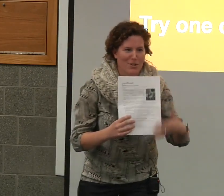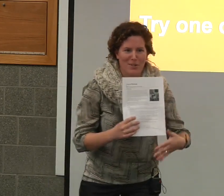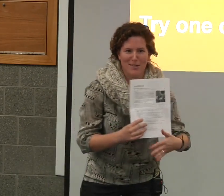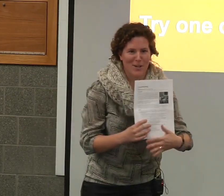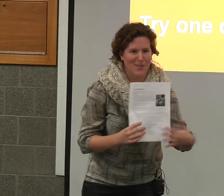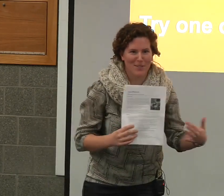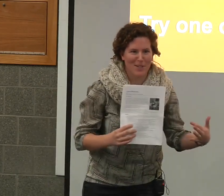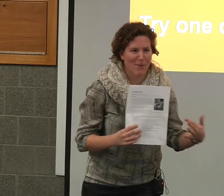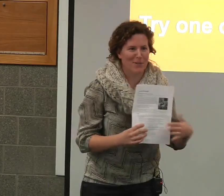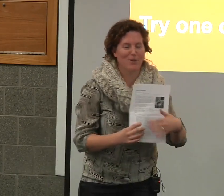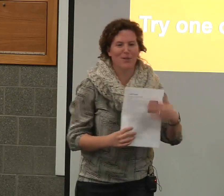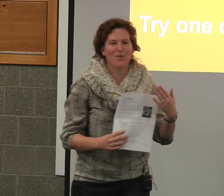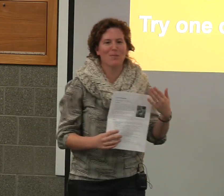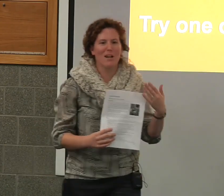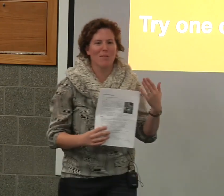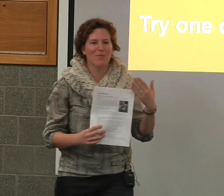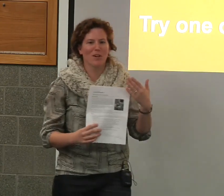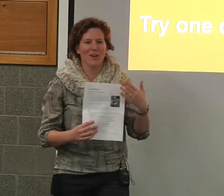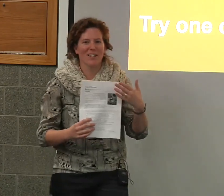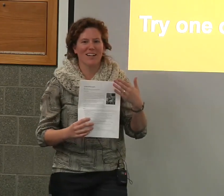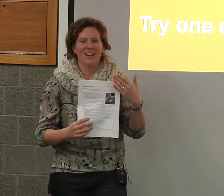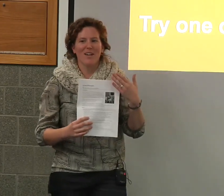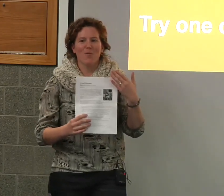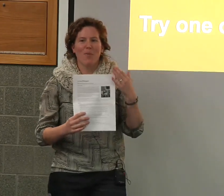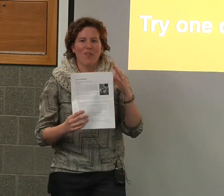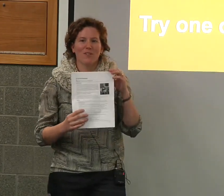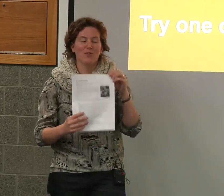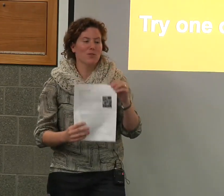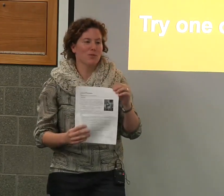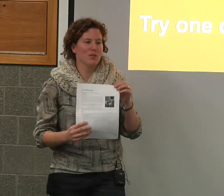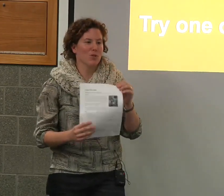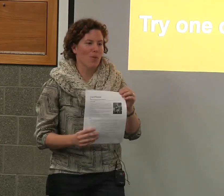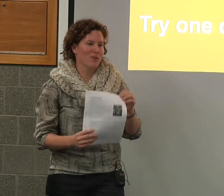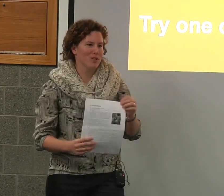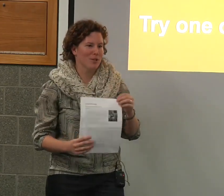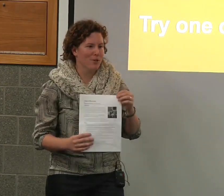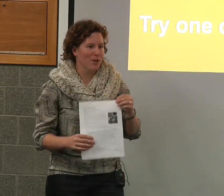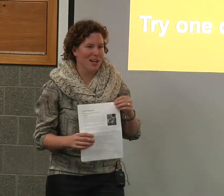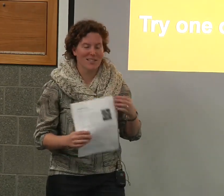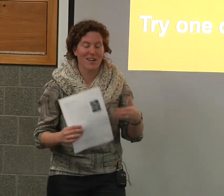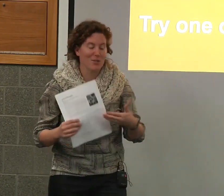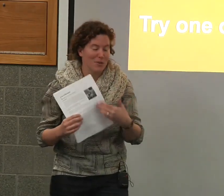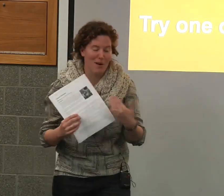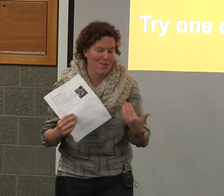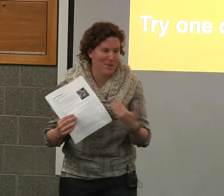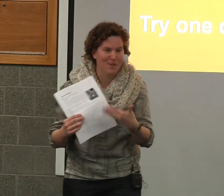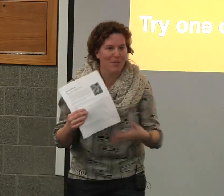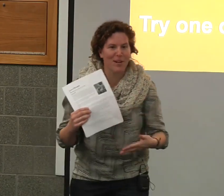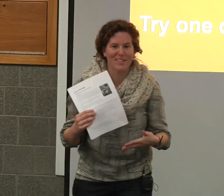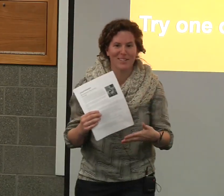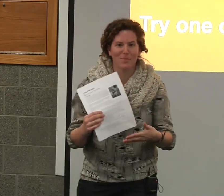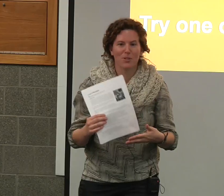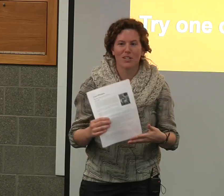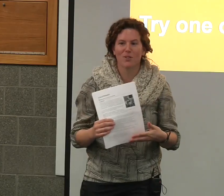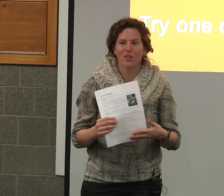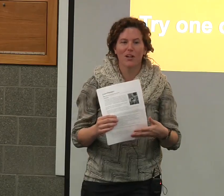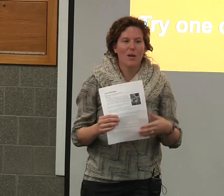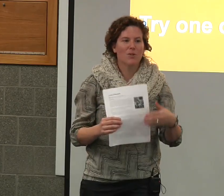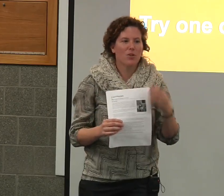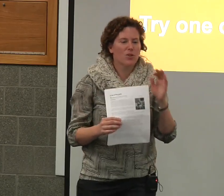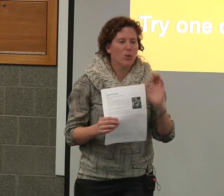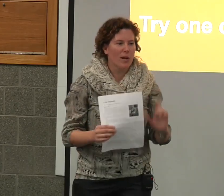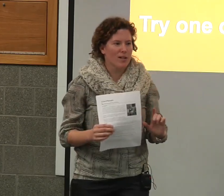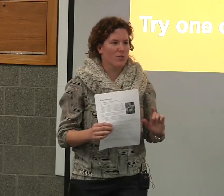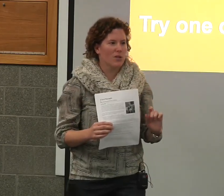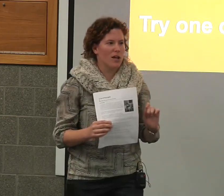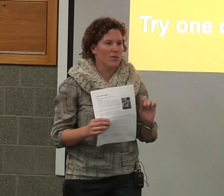none of us in this room might actually teach any of these topics, right? So this might not be a very one that's useful to your particular class. It's not useful to my particular classes in